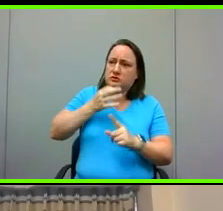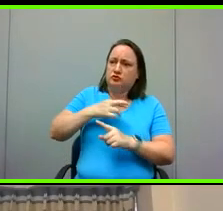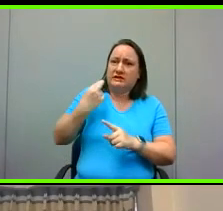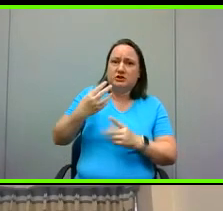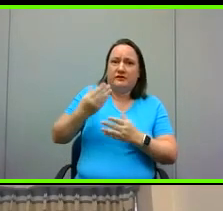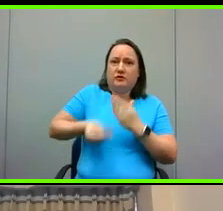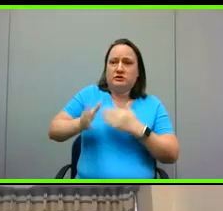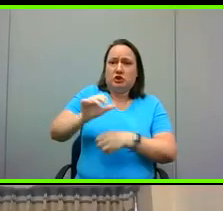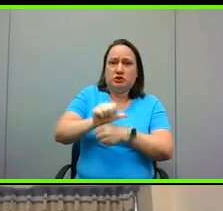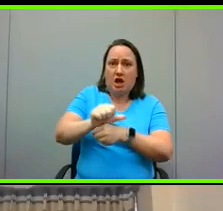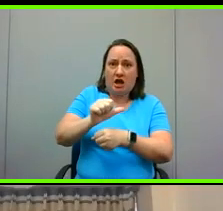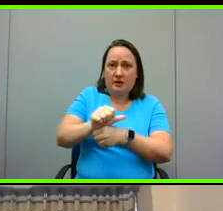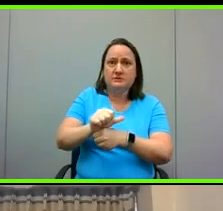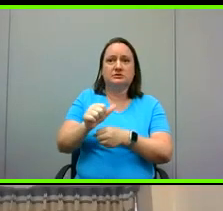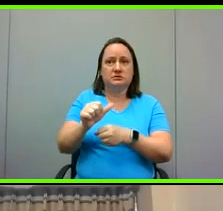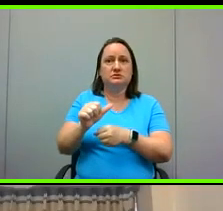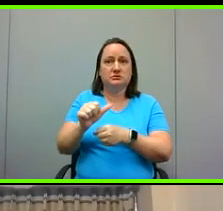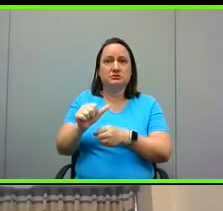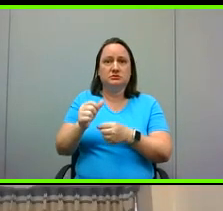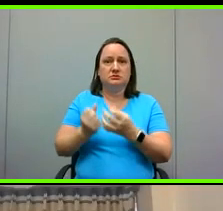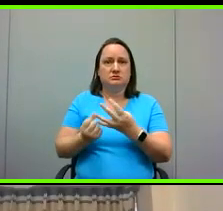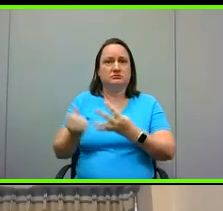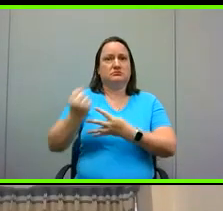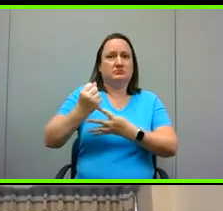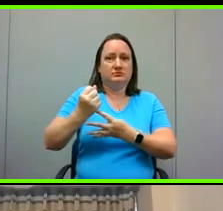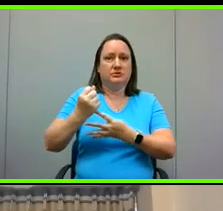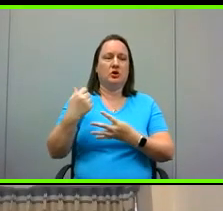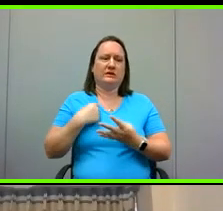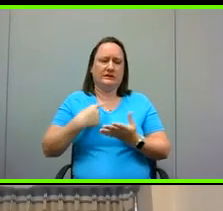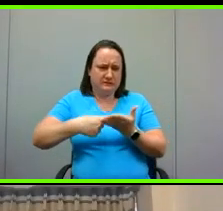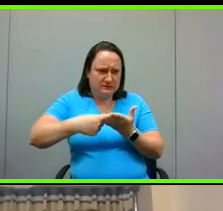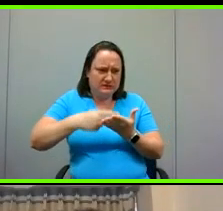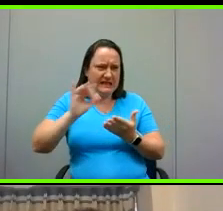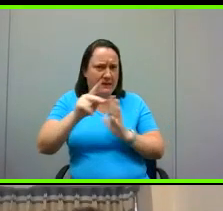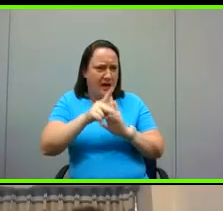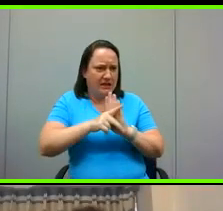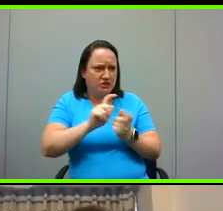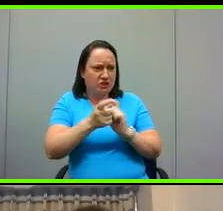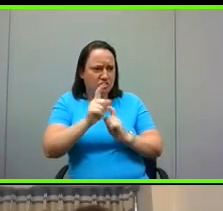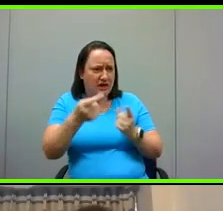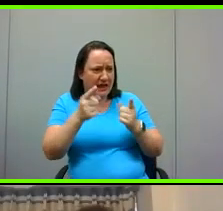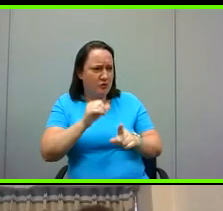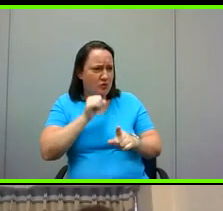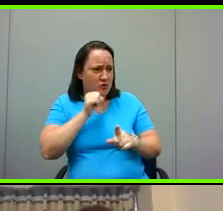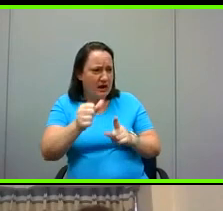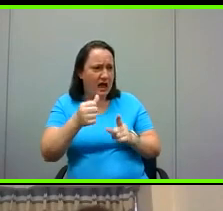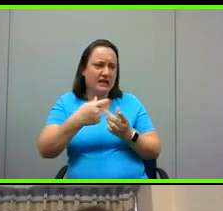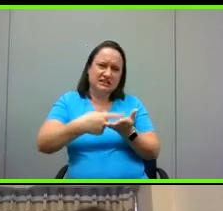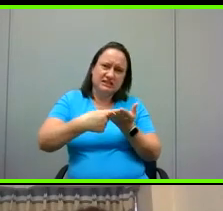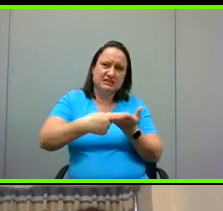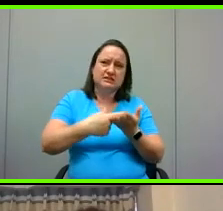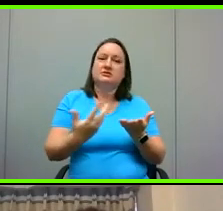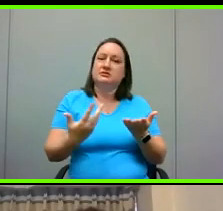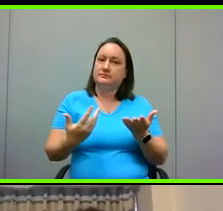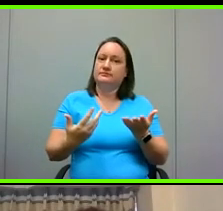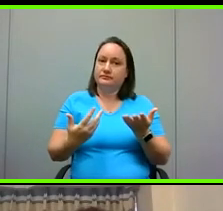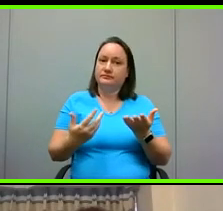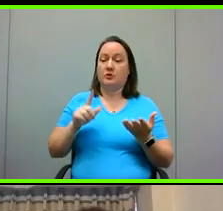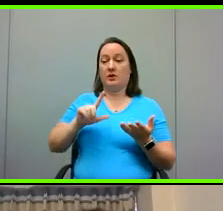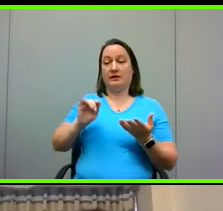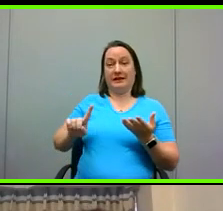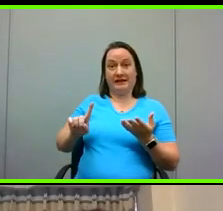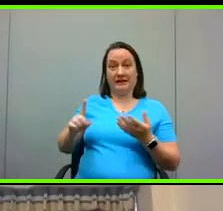was a good bit of discussion as to whether that was a policy change that should occur or not. And with Liz working with